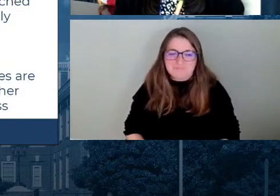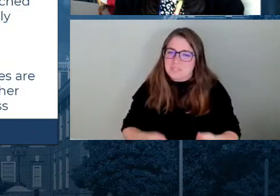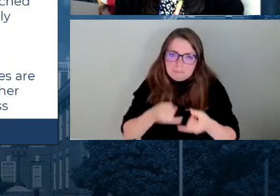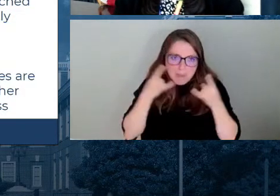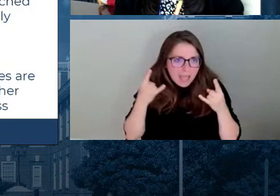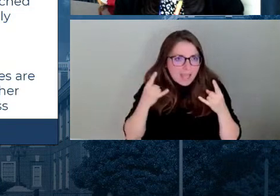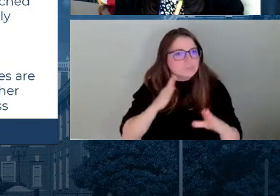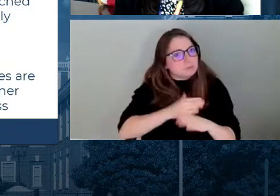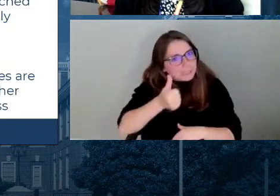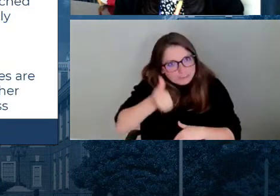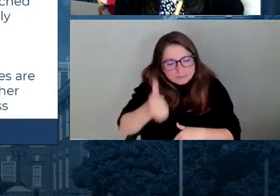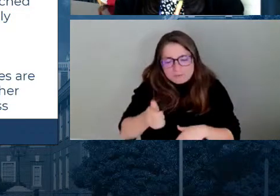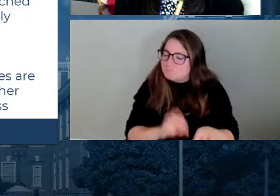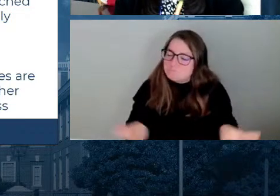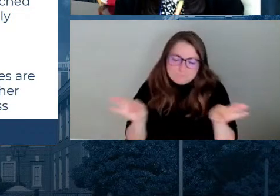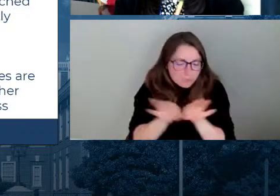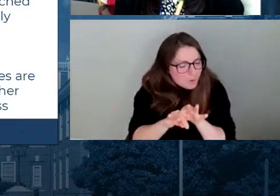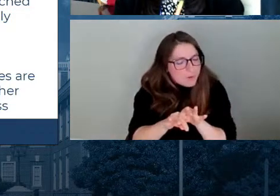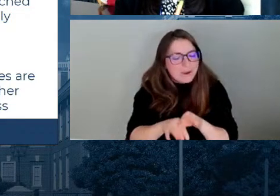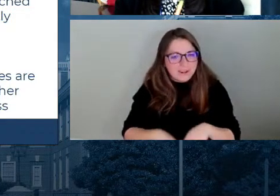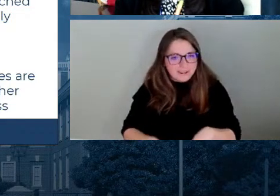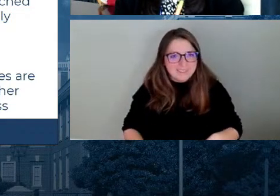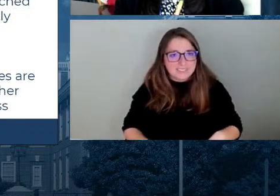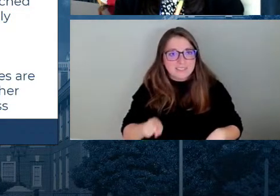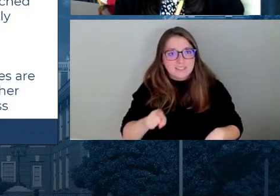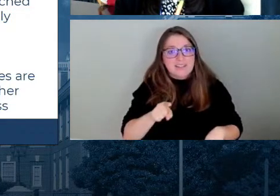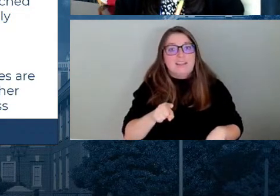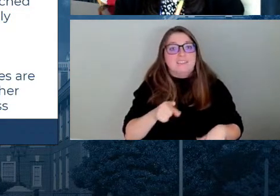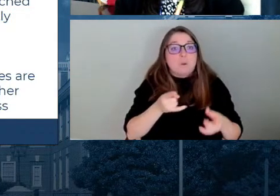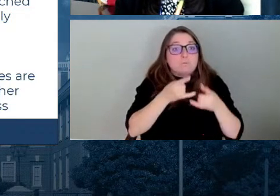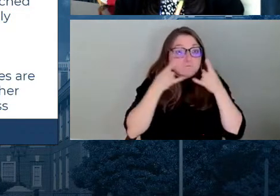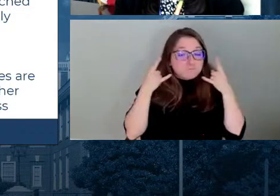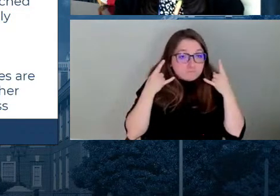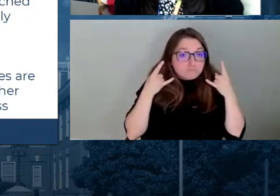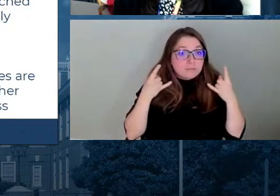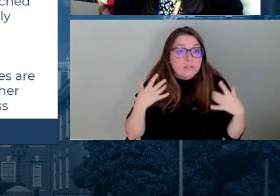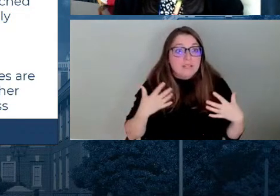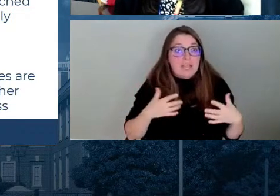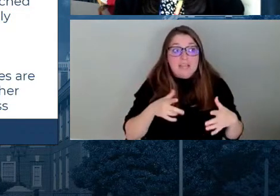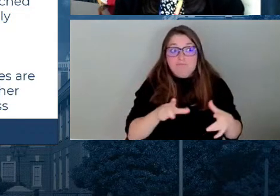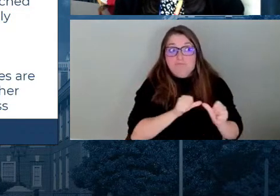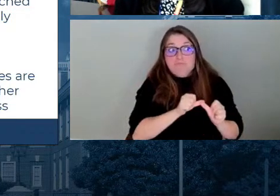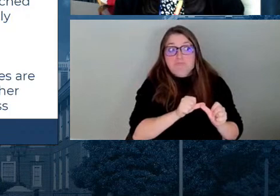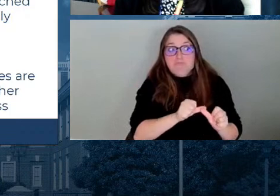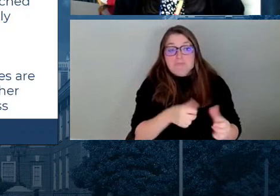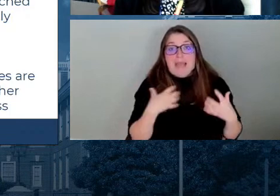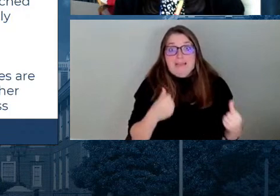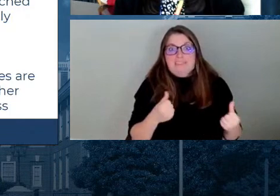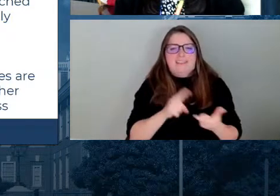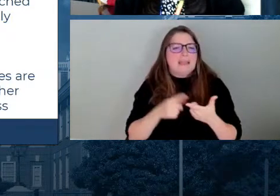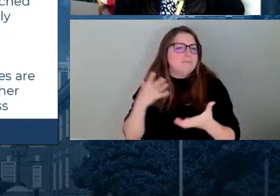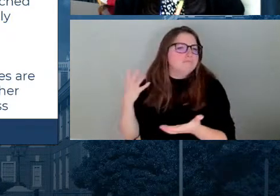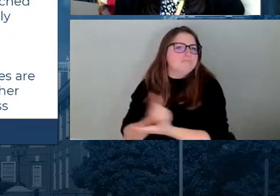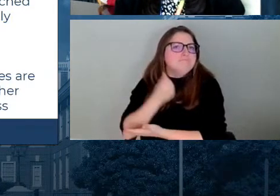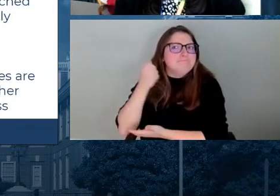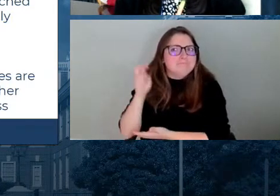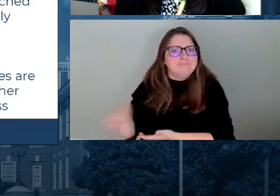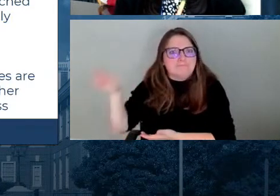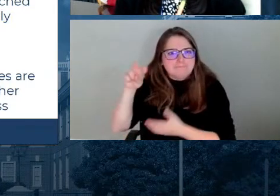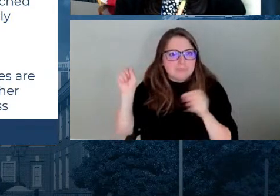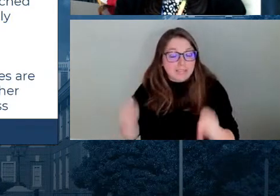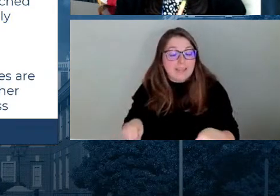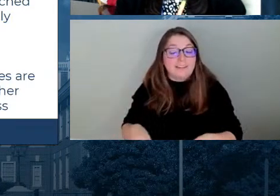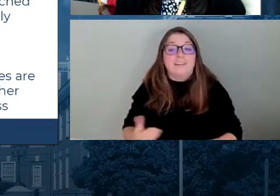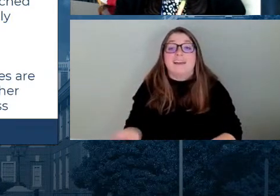you're staying well so that you can go on that important trip. Or again, if you're visiting relatives that are older or sick